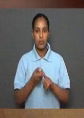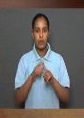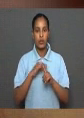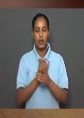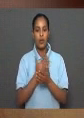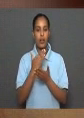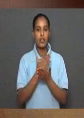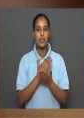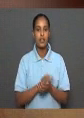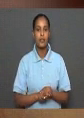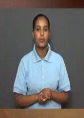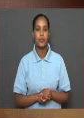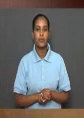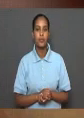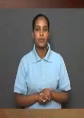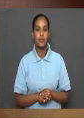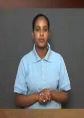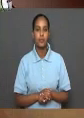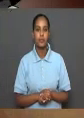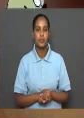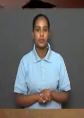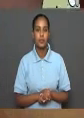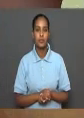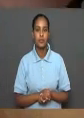Let's get back to our lesson.